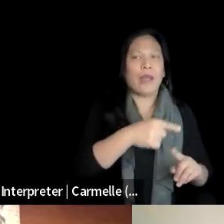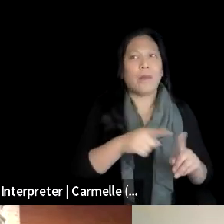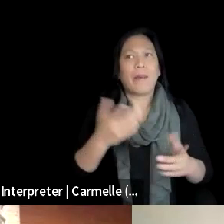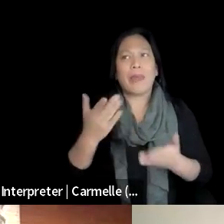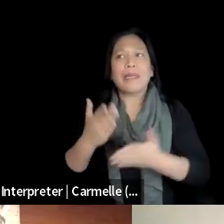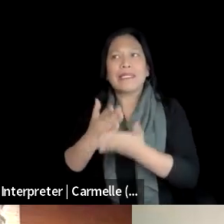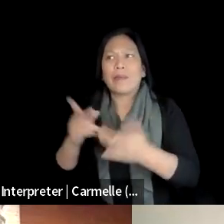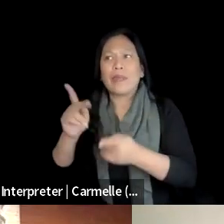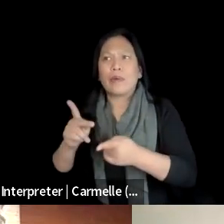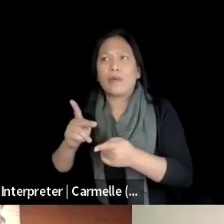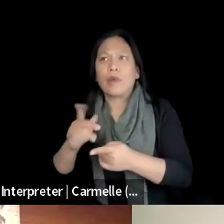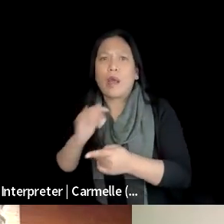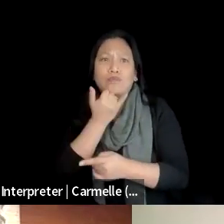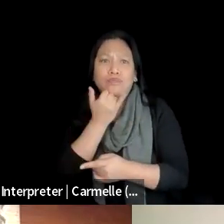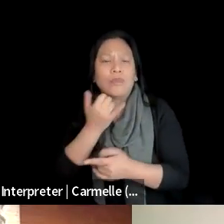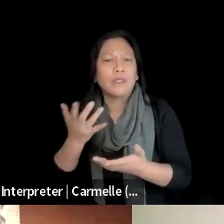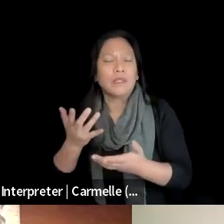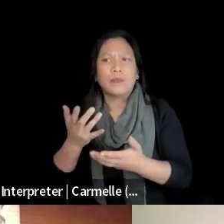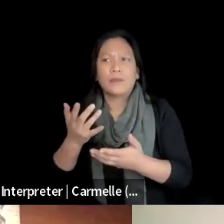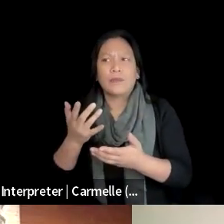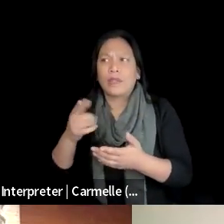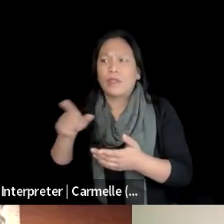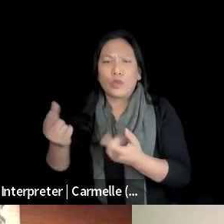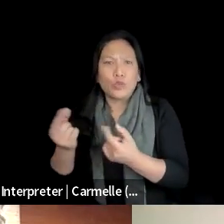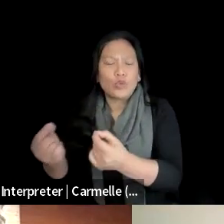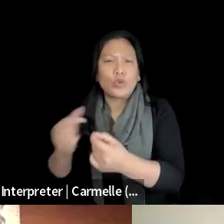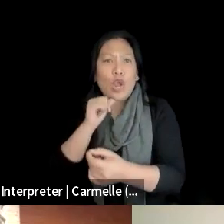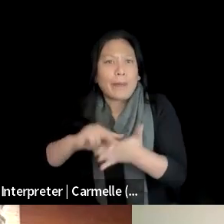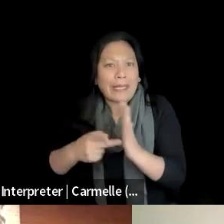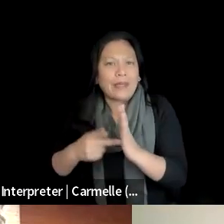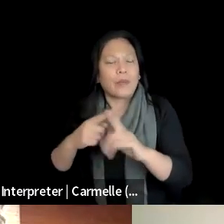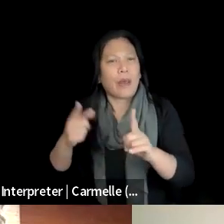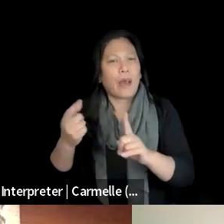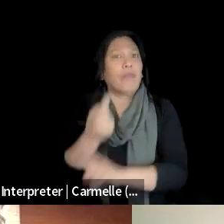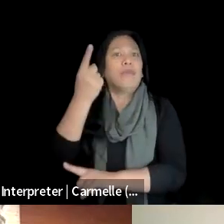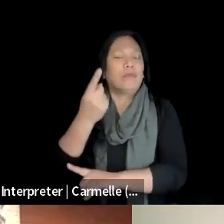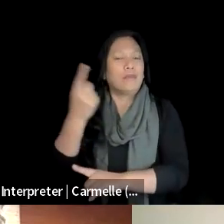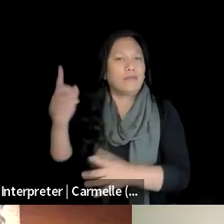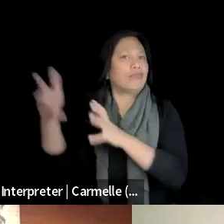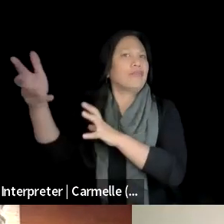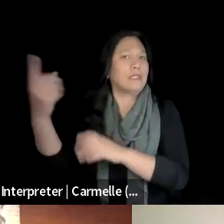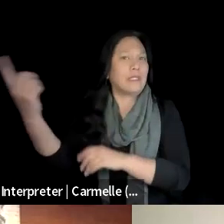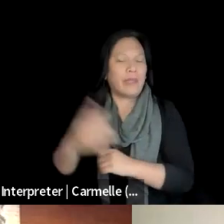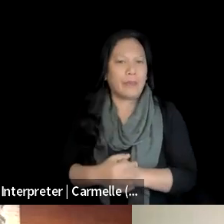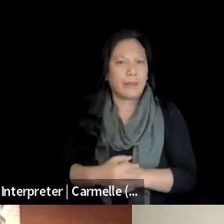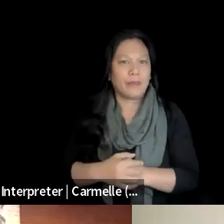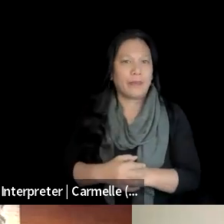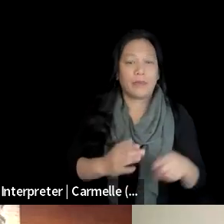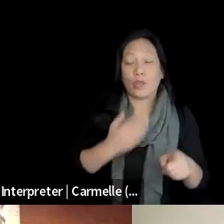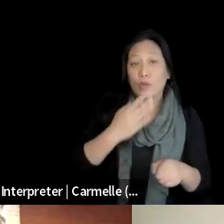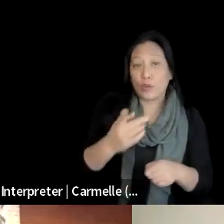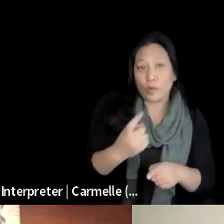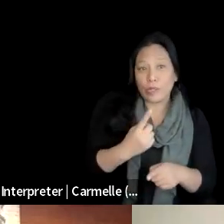but something's gone terribly wrong. Yeah, good question. Hard question because it's a